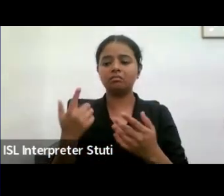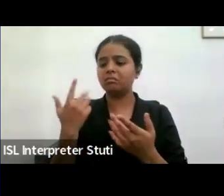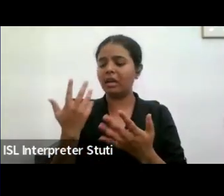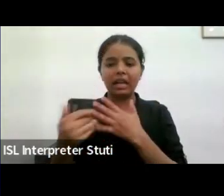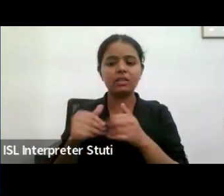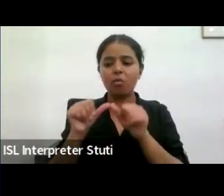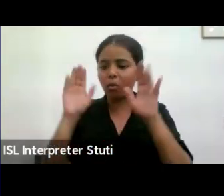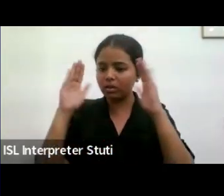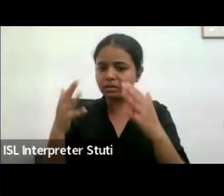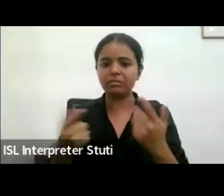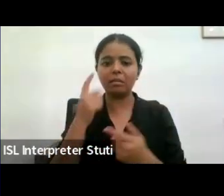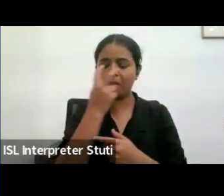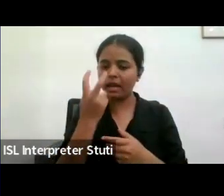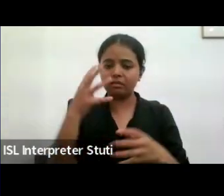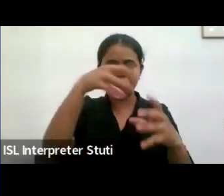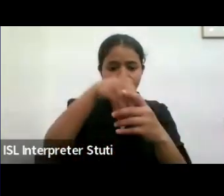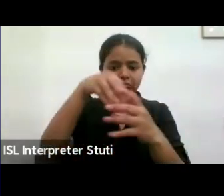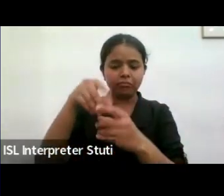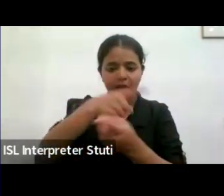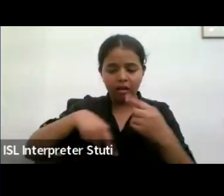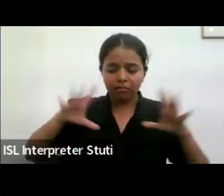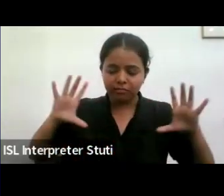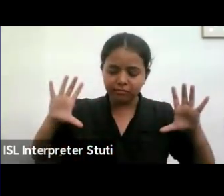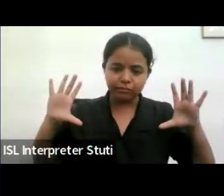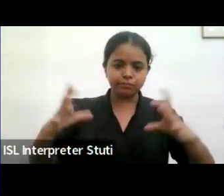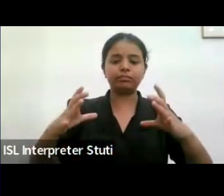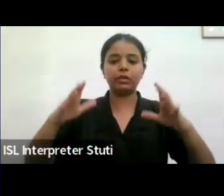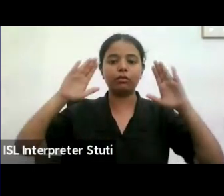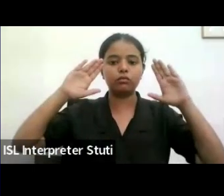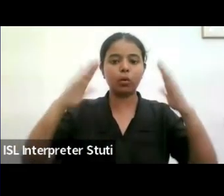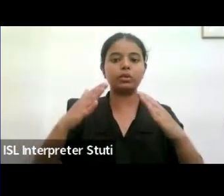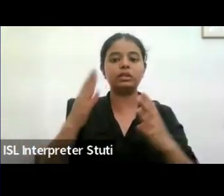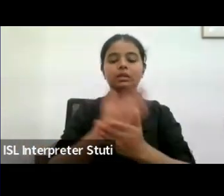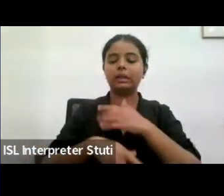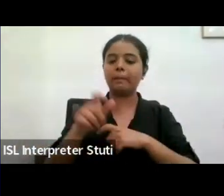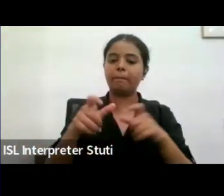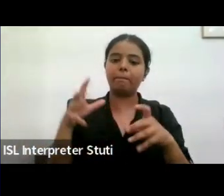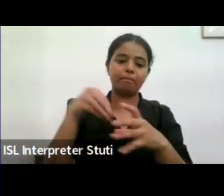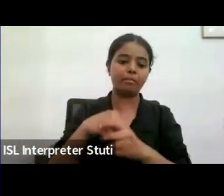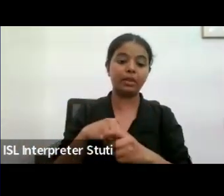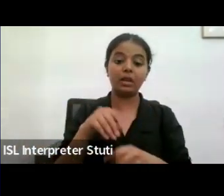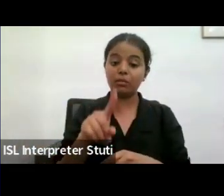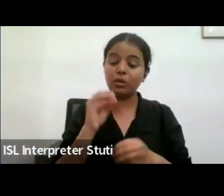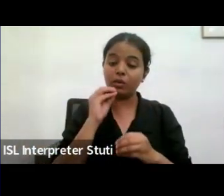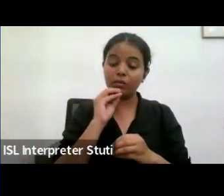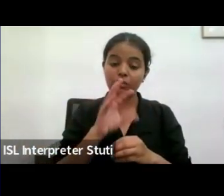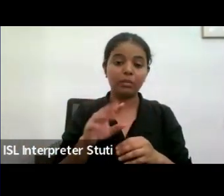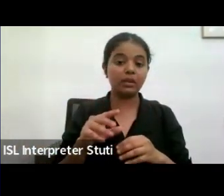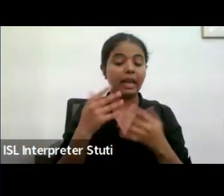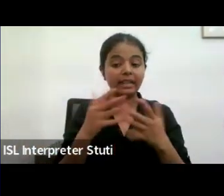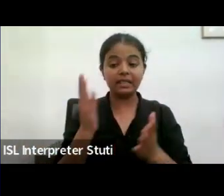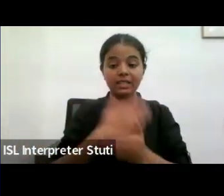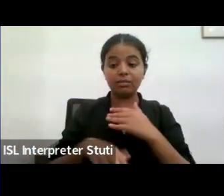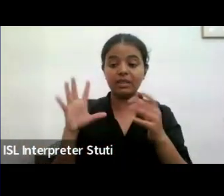And that is how we have the UN Convention. It is a paradigm shift in our thinking about disability